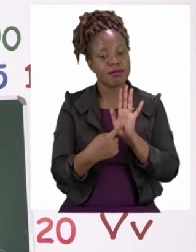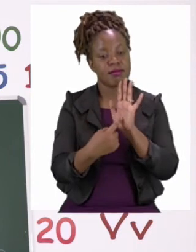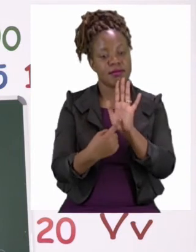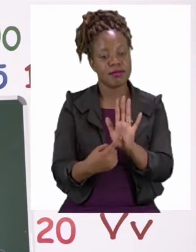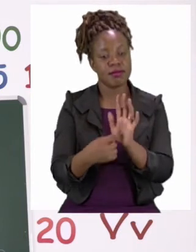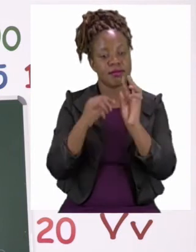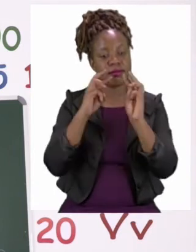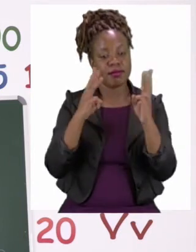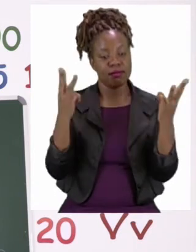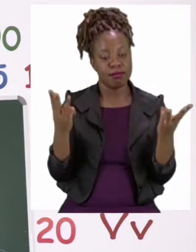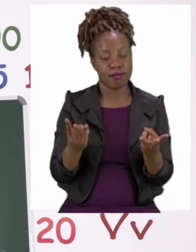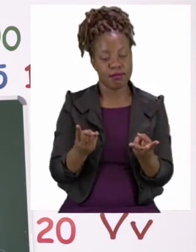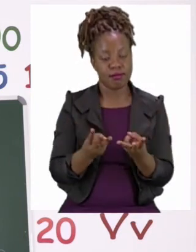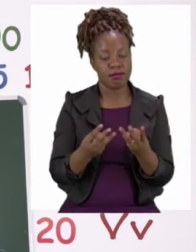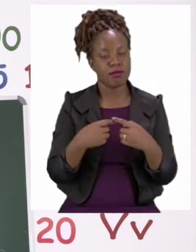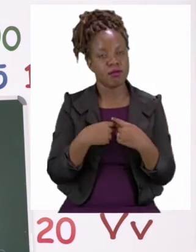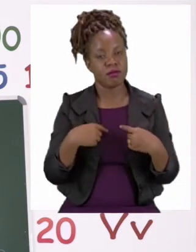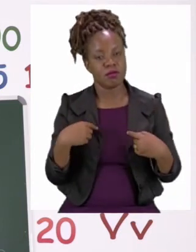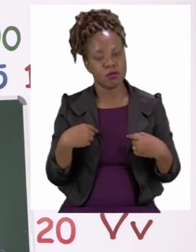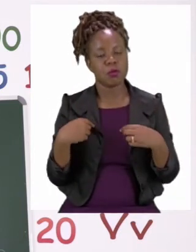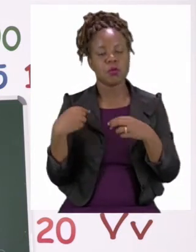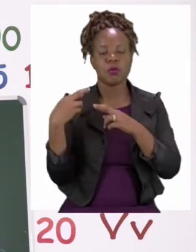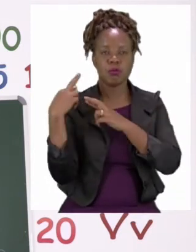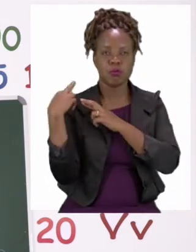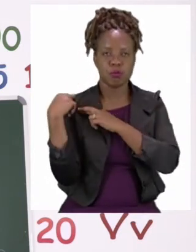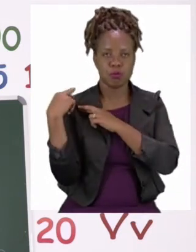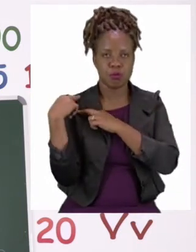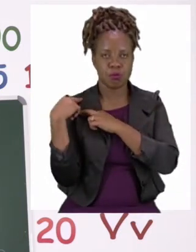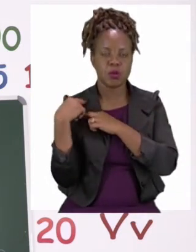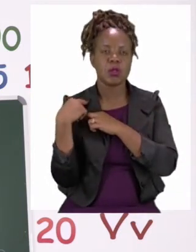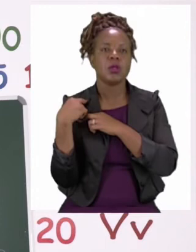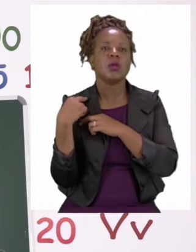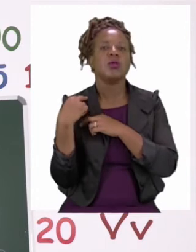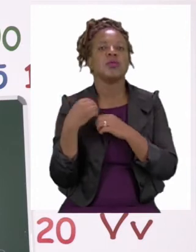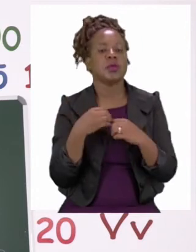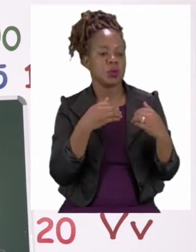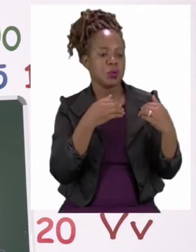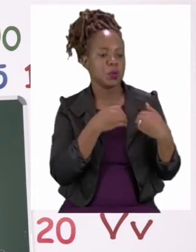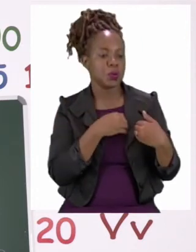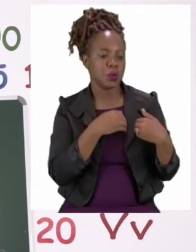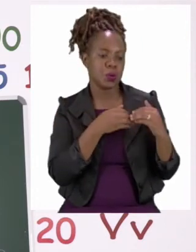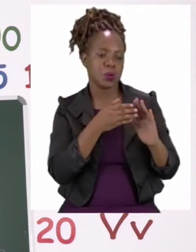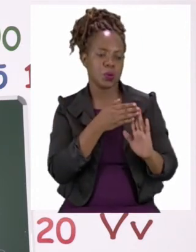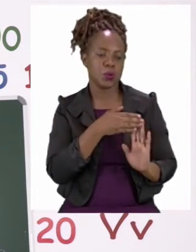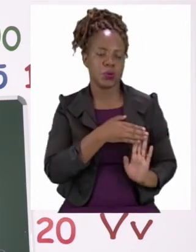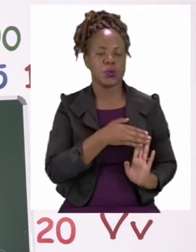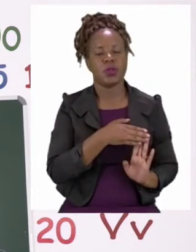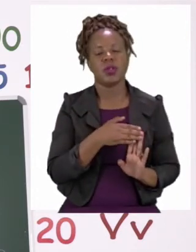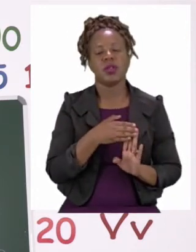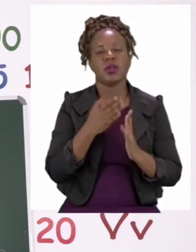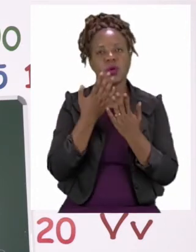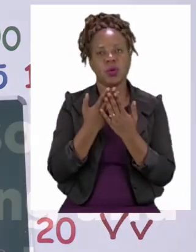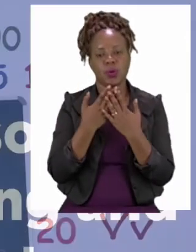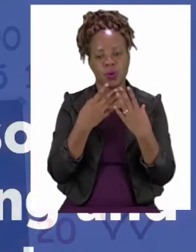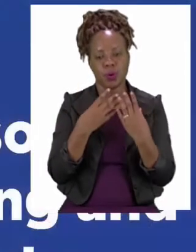responsible and that we care about staying safe all the time. Make sure your hands are dry before you touch anything